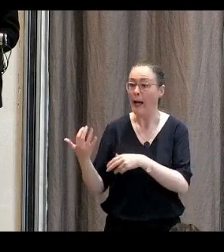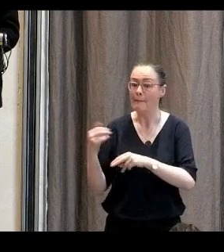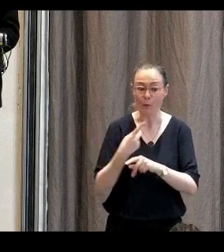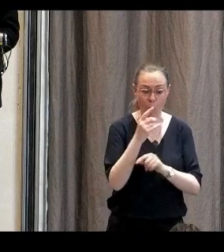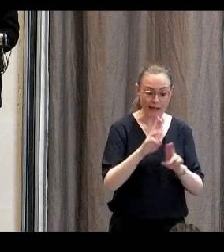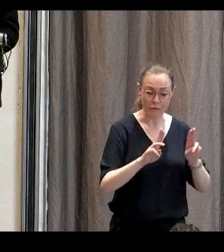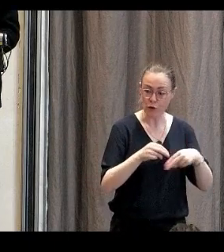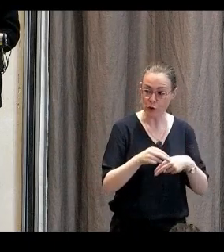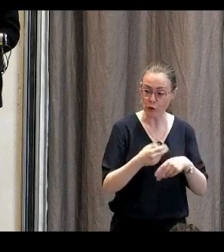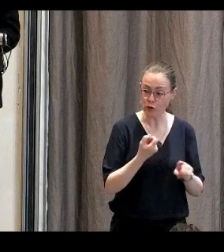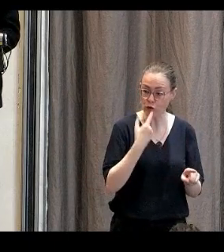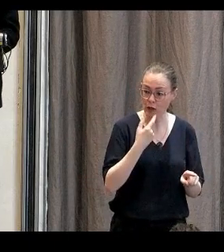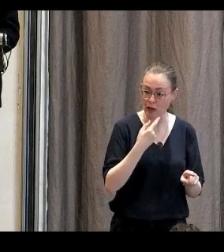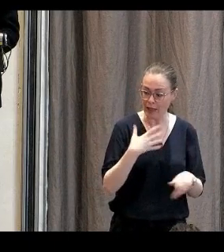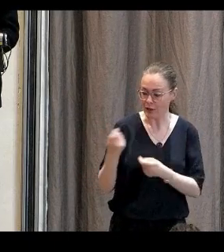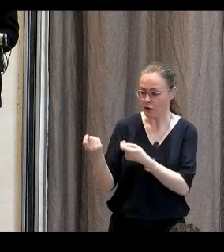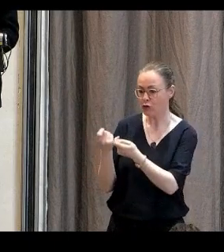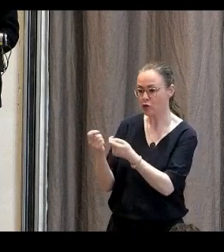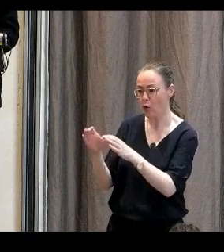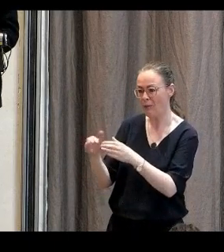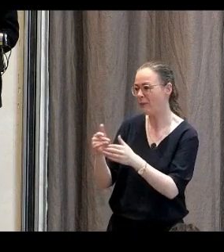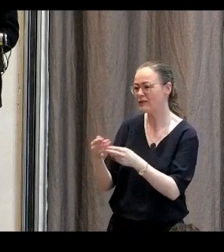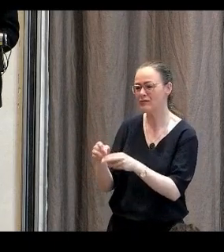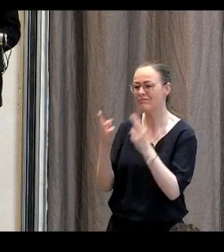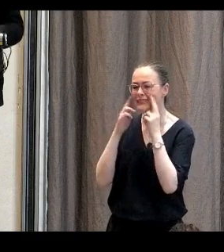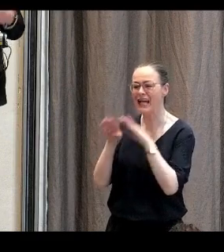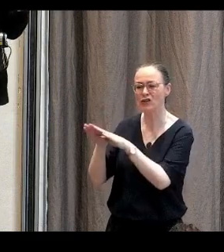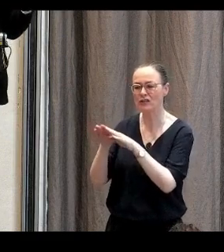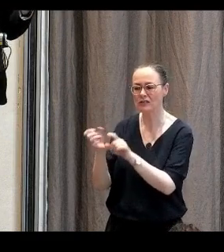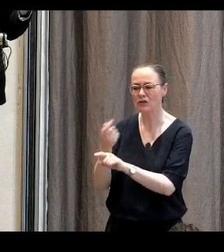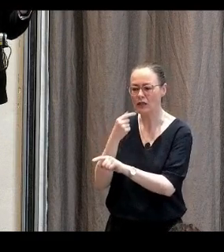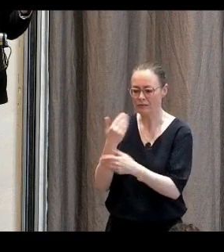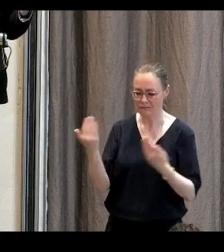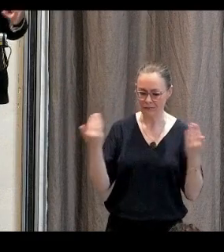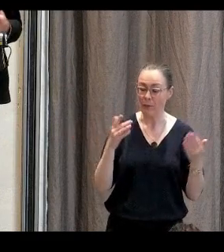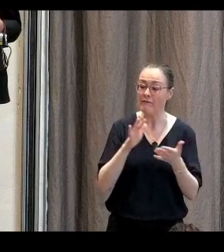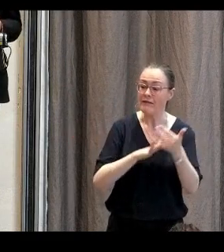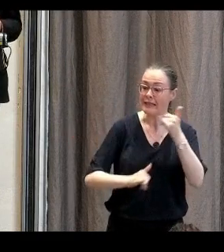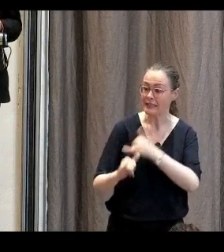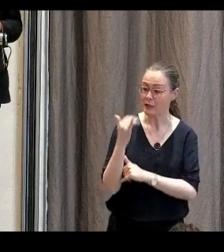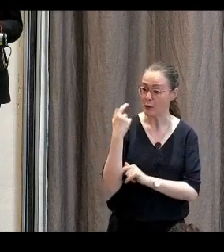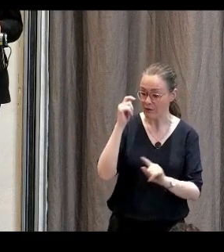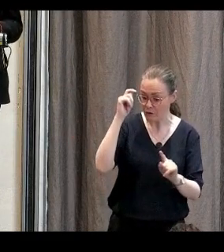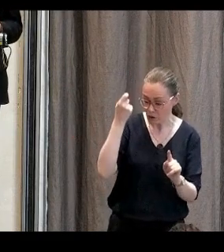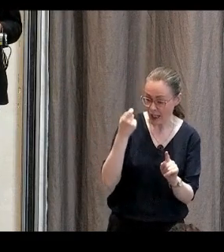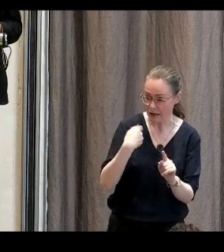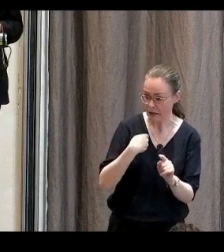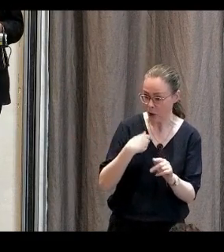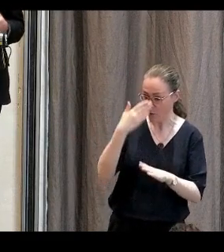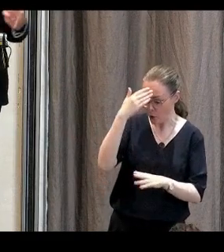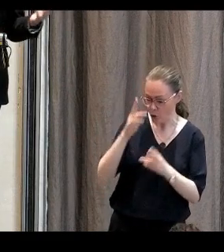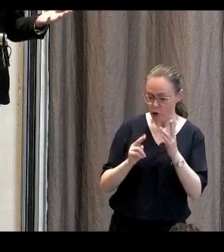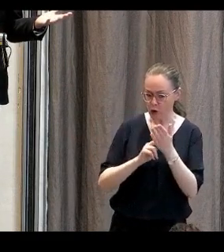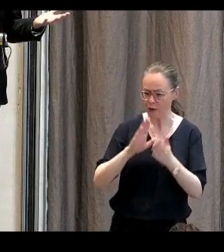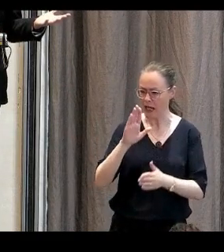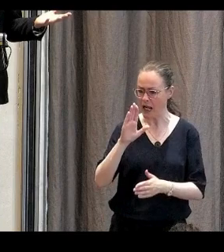drug, and the control group might be the standard drug. So 15 years ago, we ran a trial which told us that actually we should be using